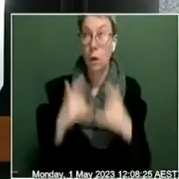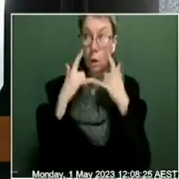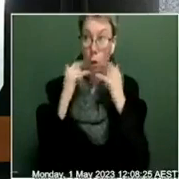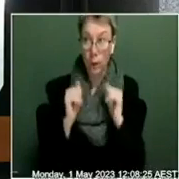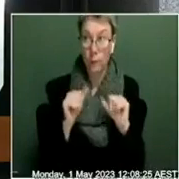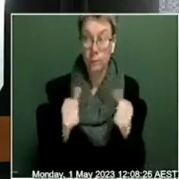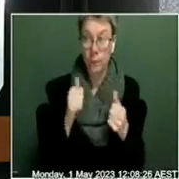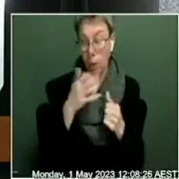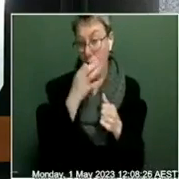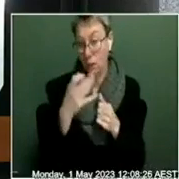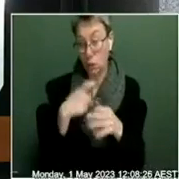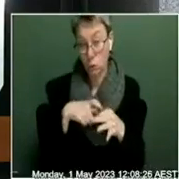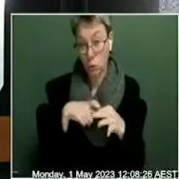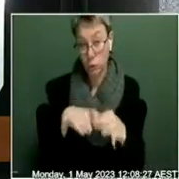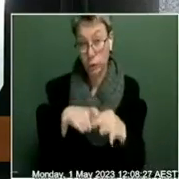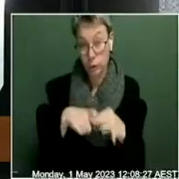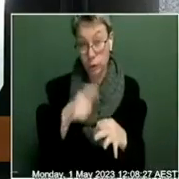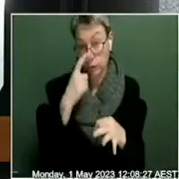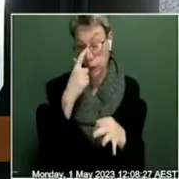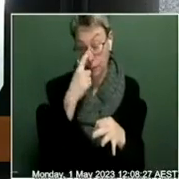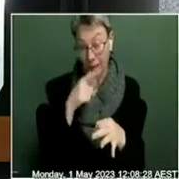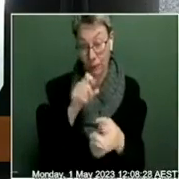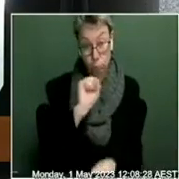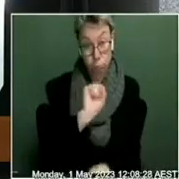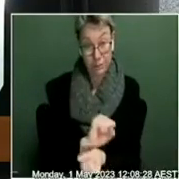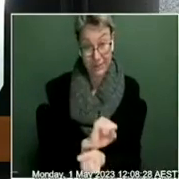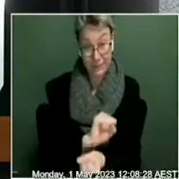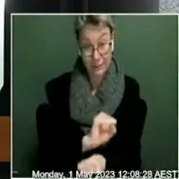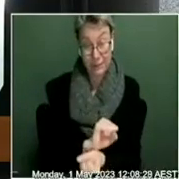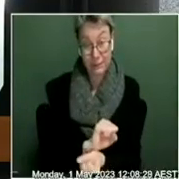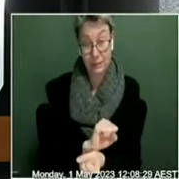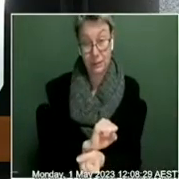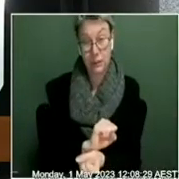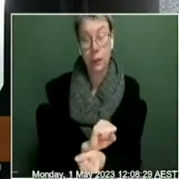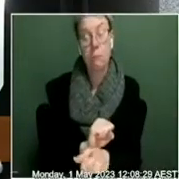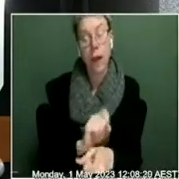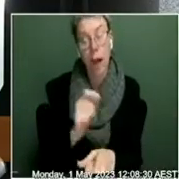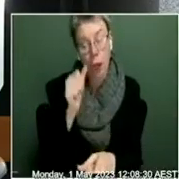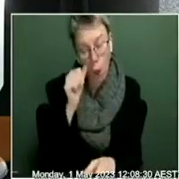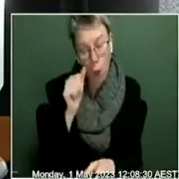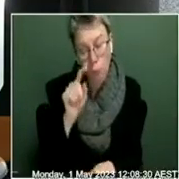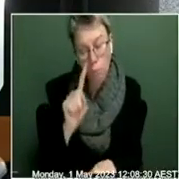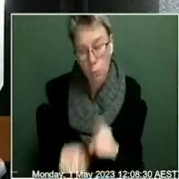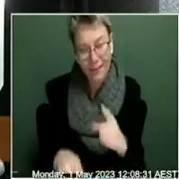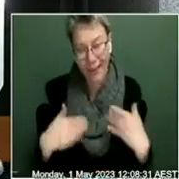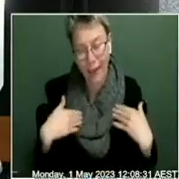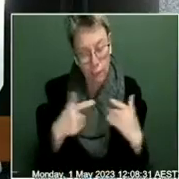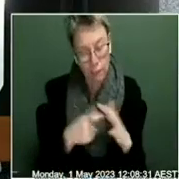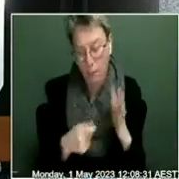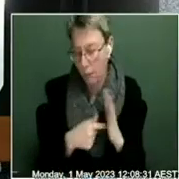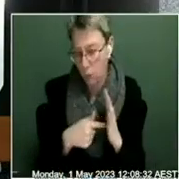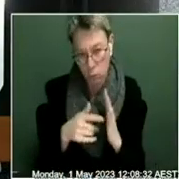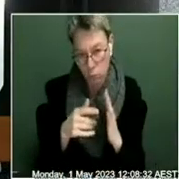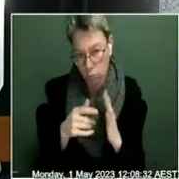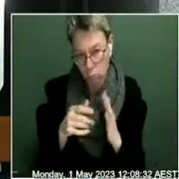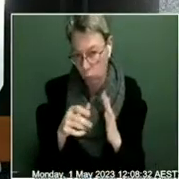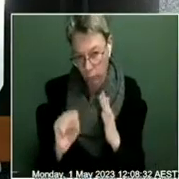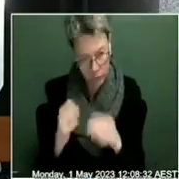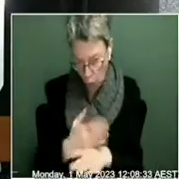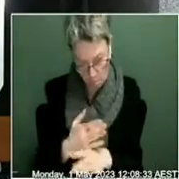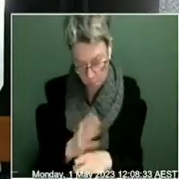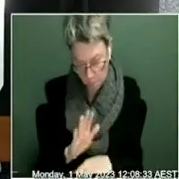responsibility. Before I do, I will just quickly touch on the issue of raising the